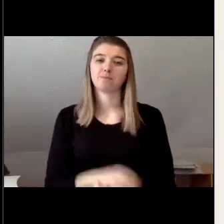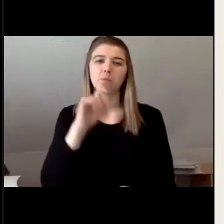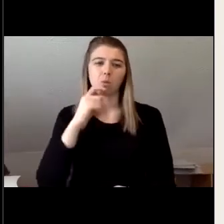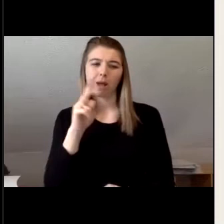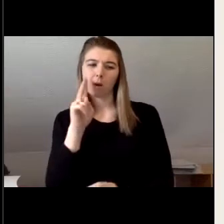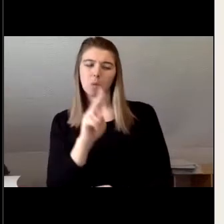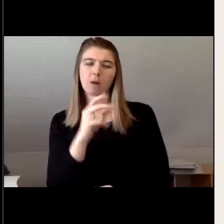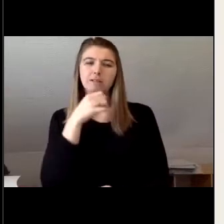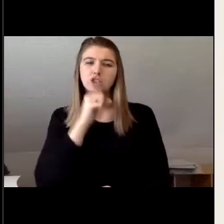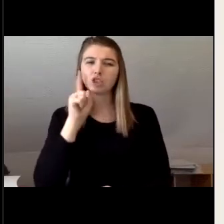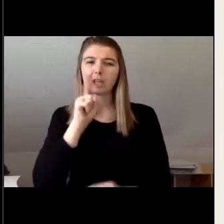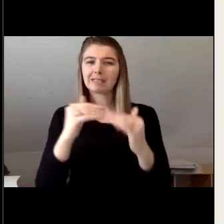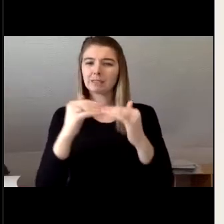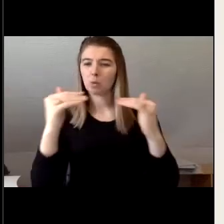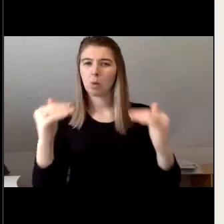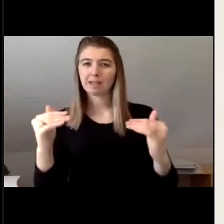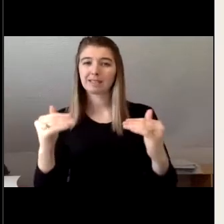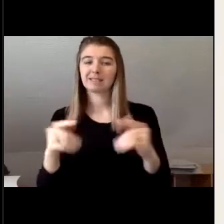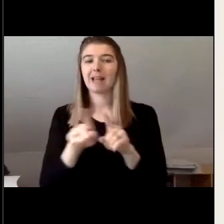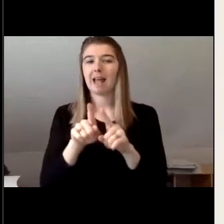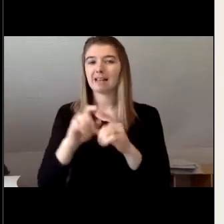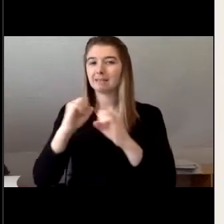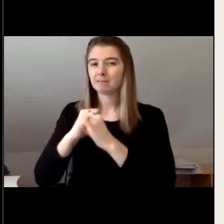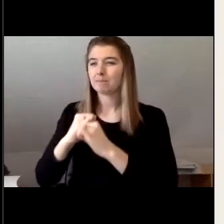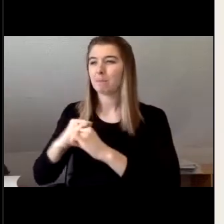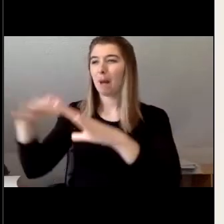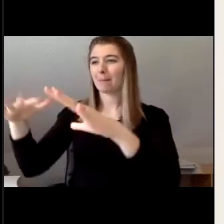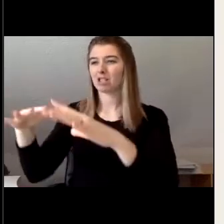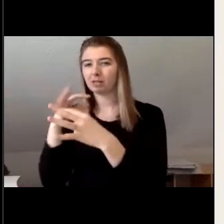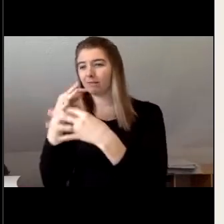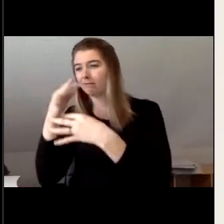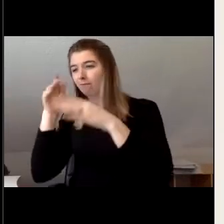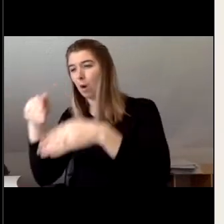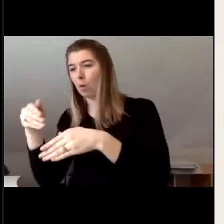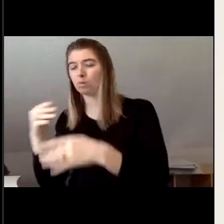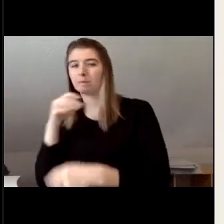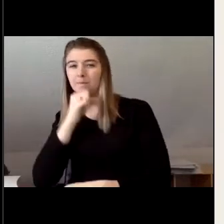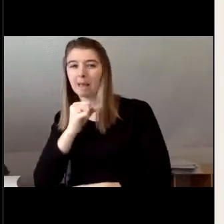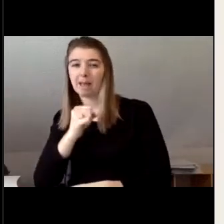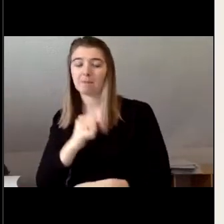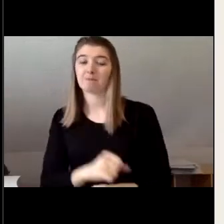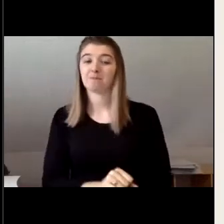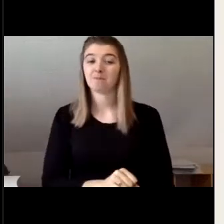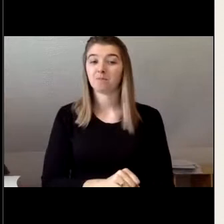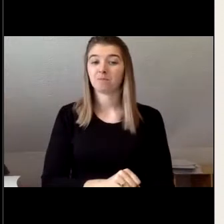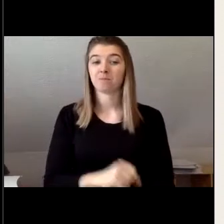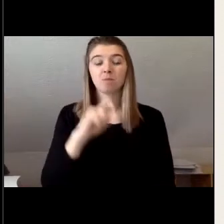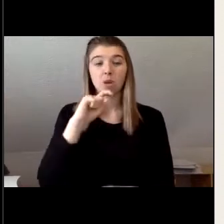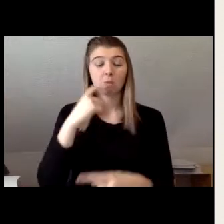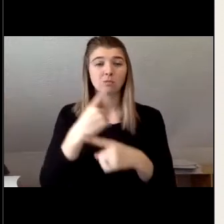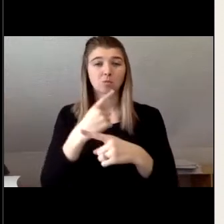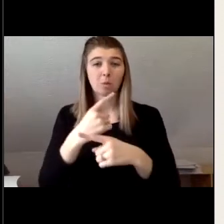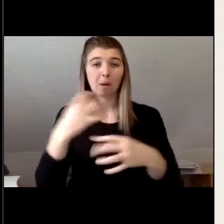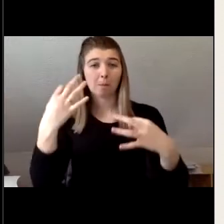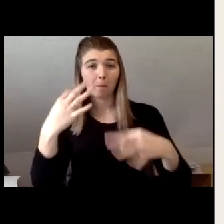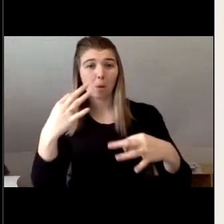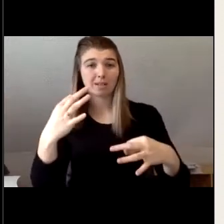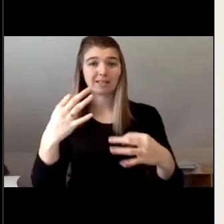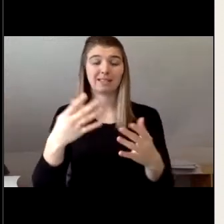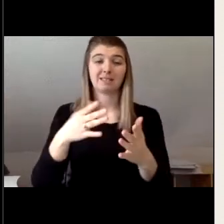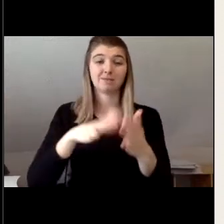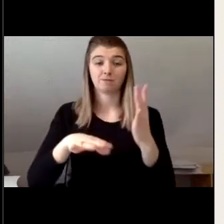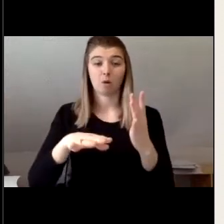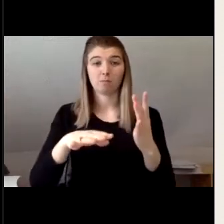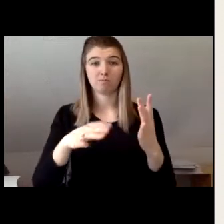culture, including gender bias in publishing, and we'll look at policies on integrating diversity and gender equality from the perspective of a